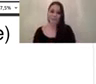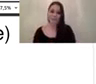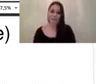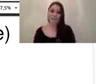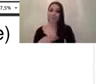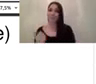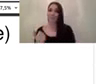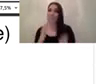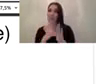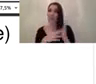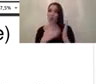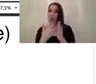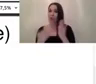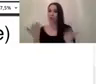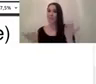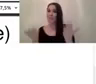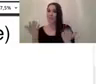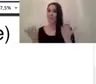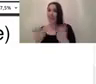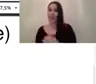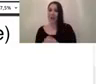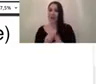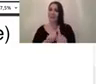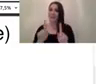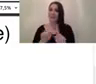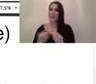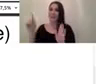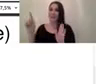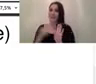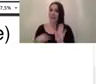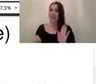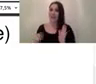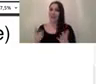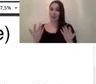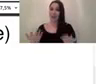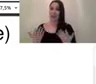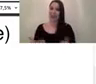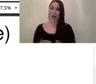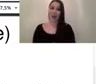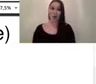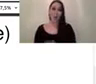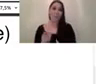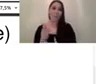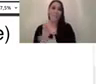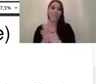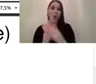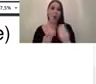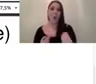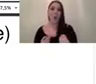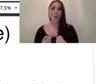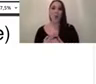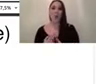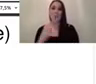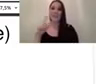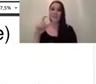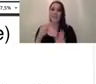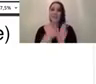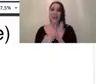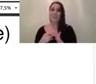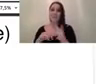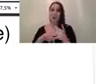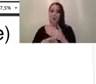comparatives on different sensors on the market nowadays, both for CMOS in global